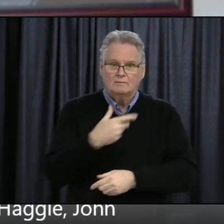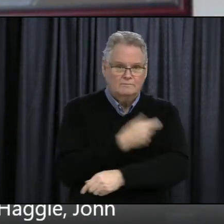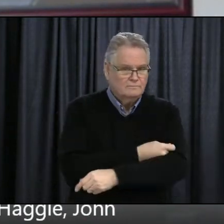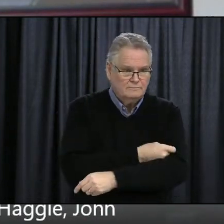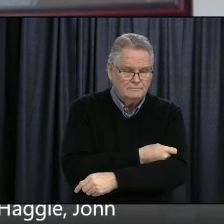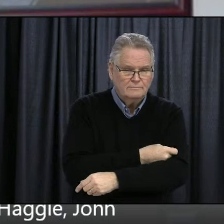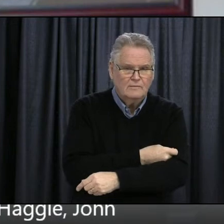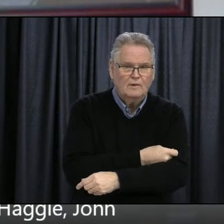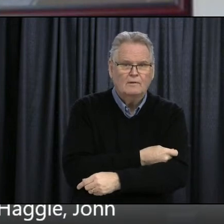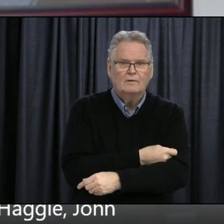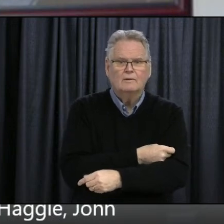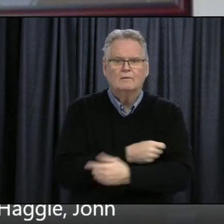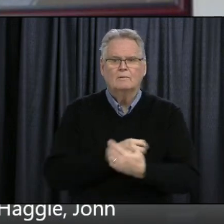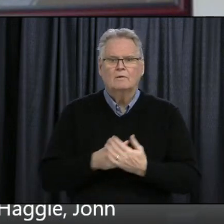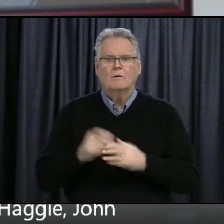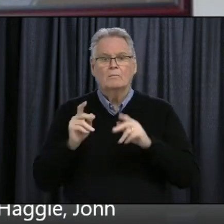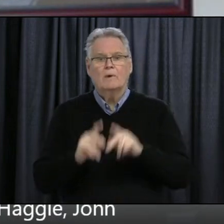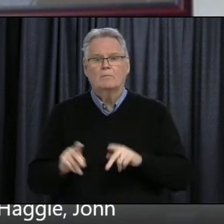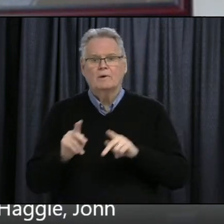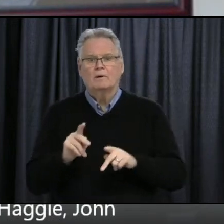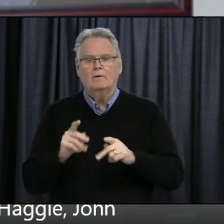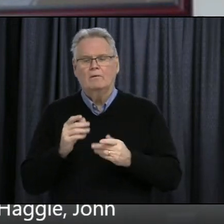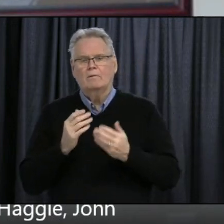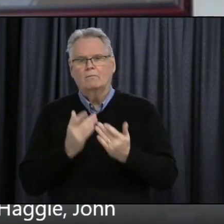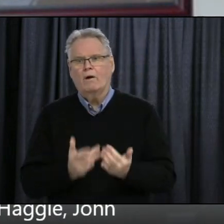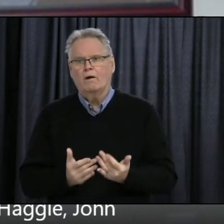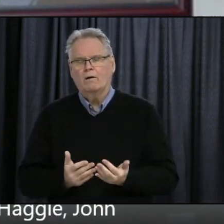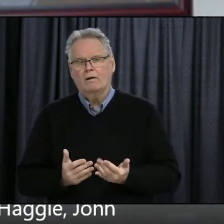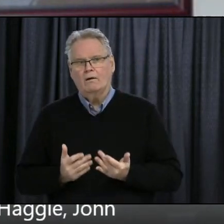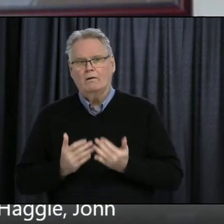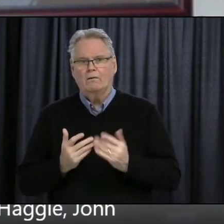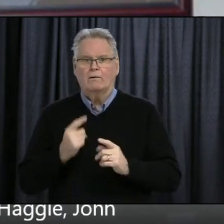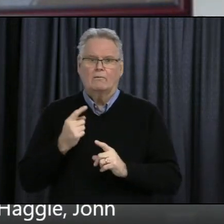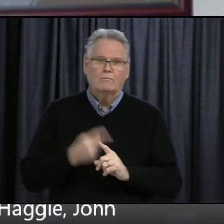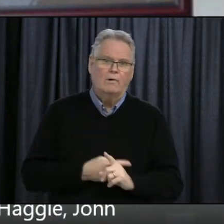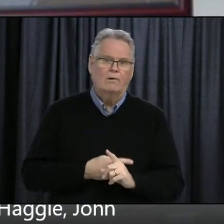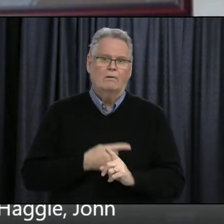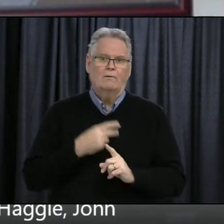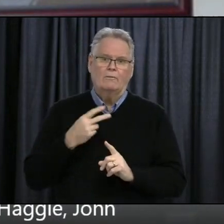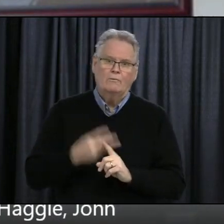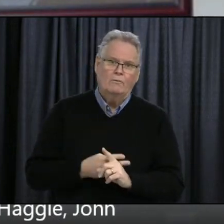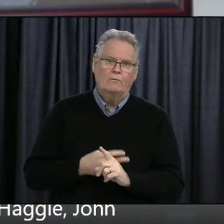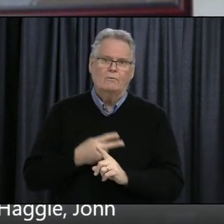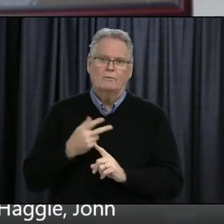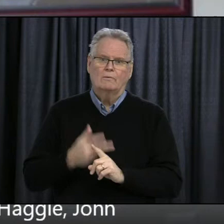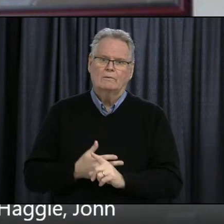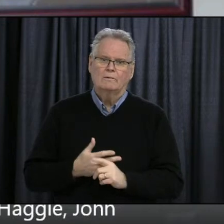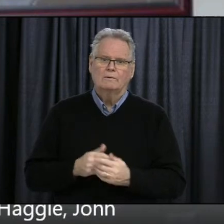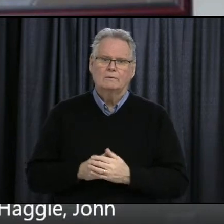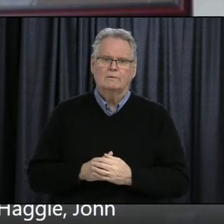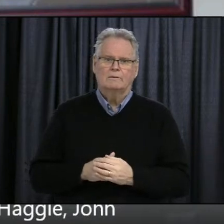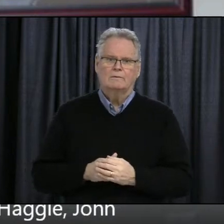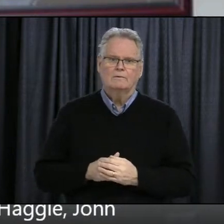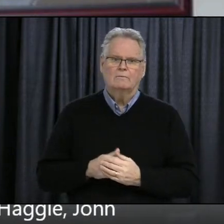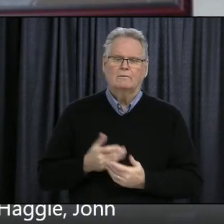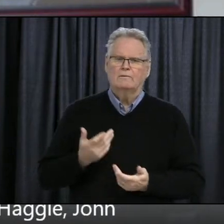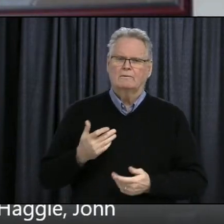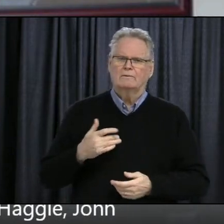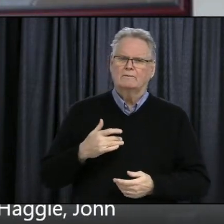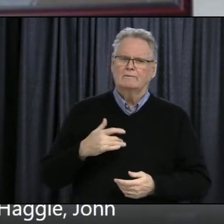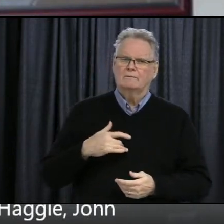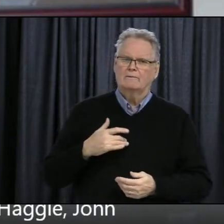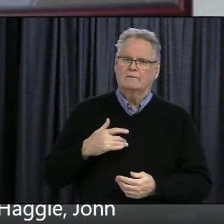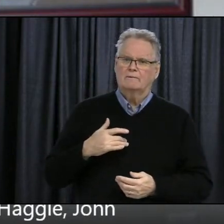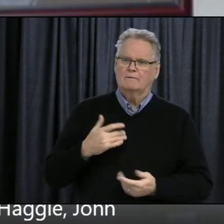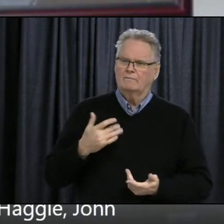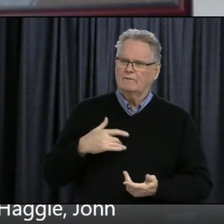really and honestly, it's unfair to raise those expectations until we know for sure. And by and large, we get about 2 weeks' notice